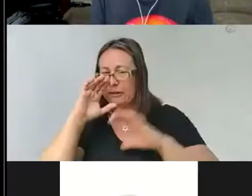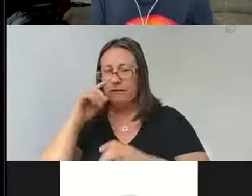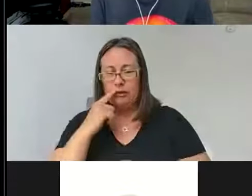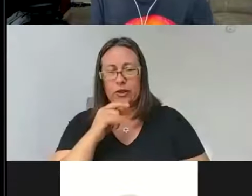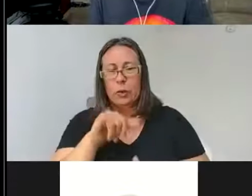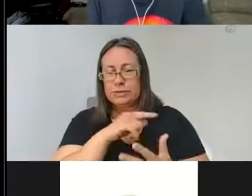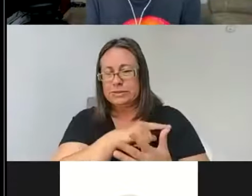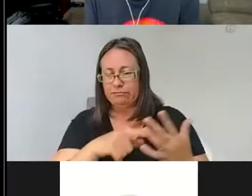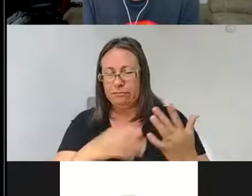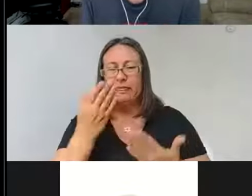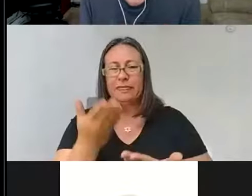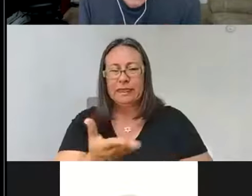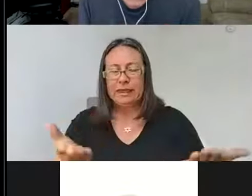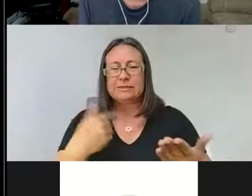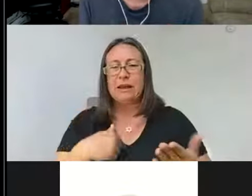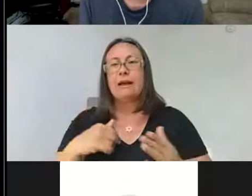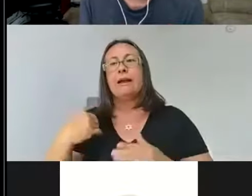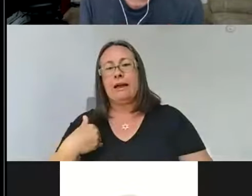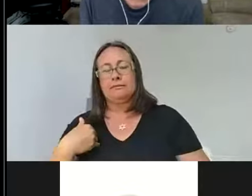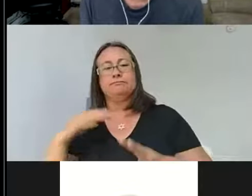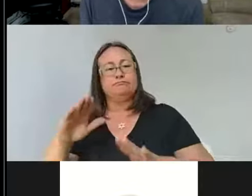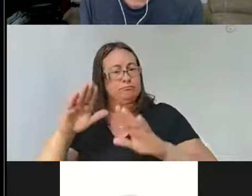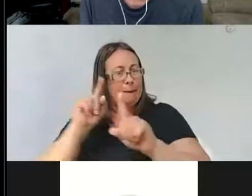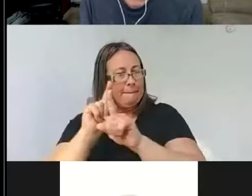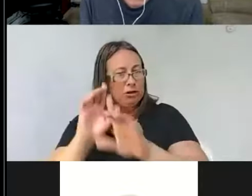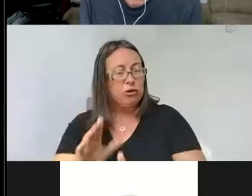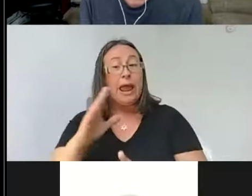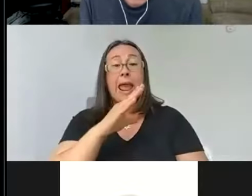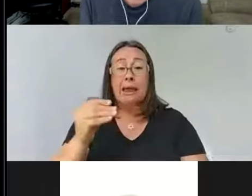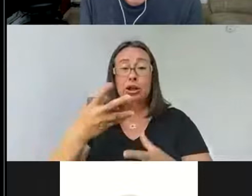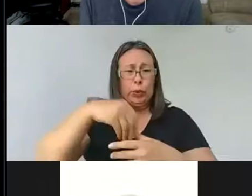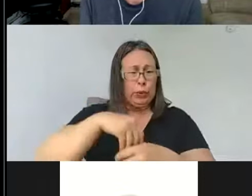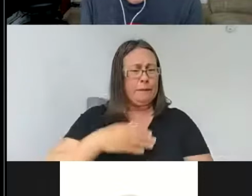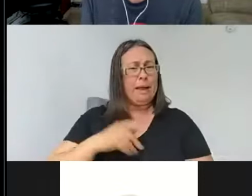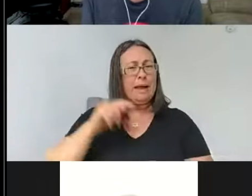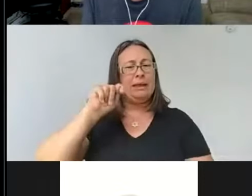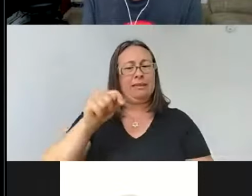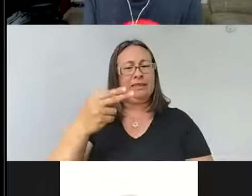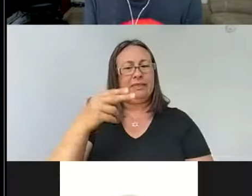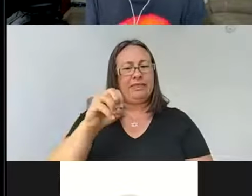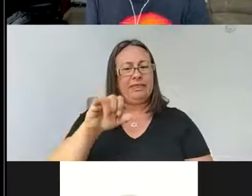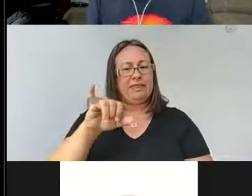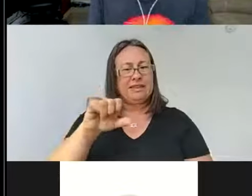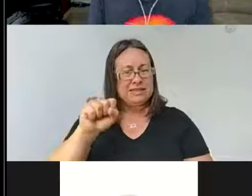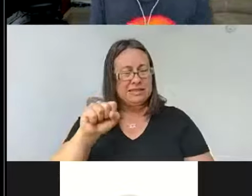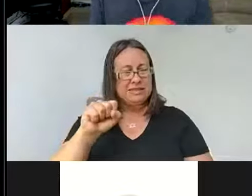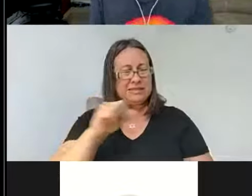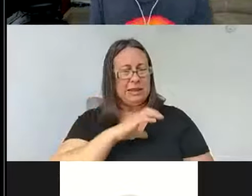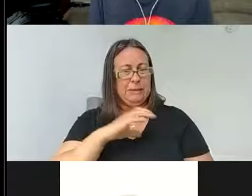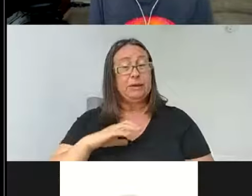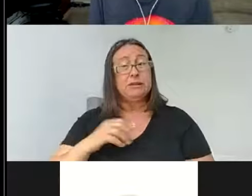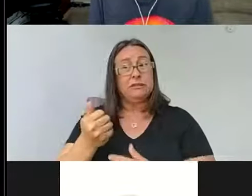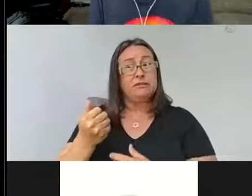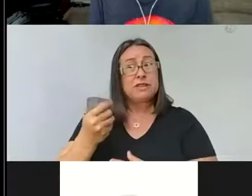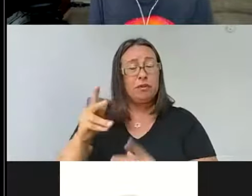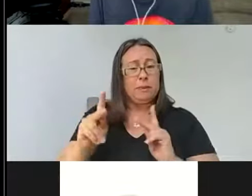great mentors, and including my committee, my thesis committee. I had a couple of people that, I still keep in touch